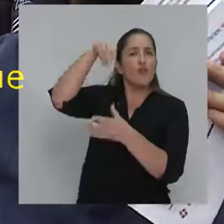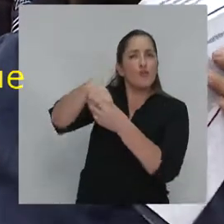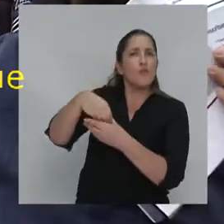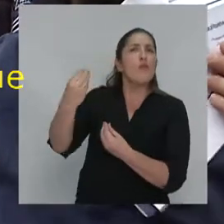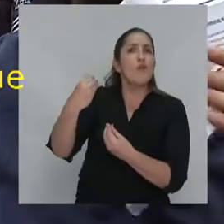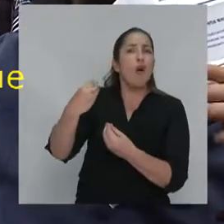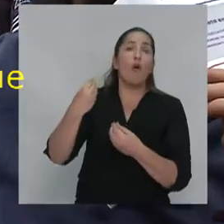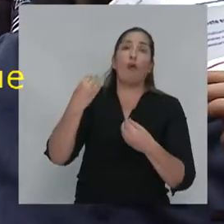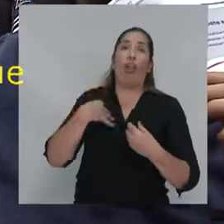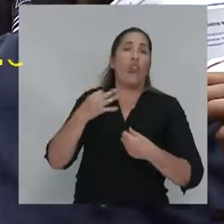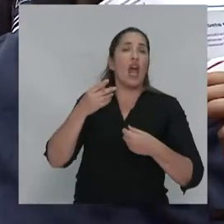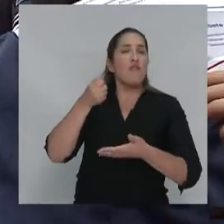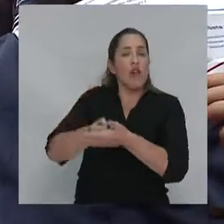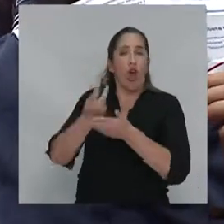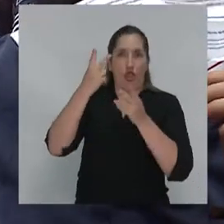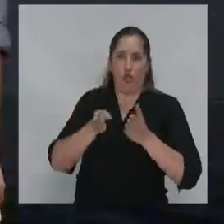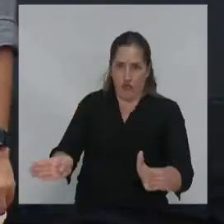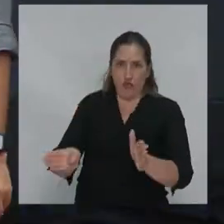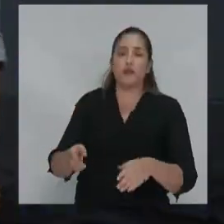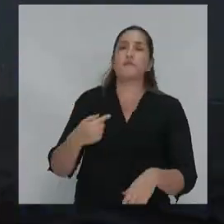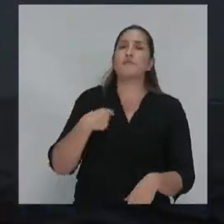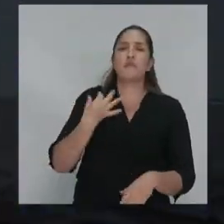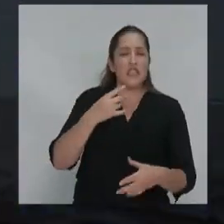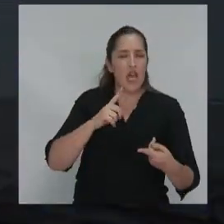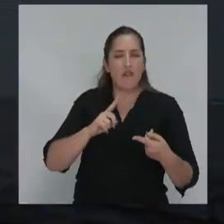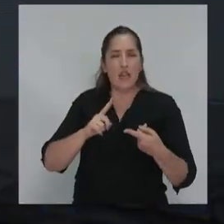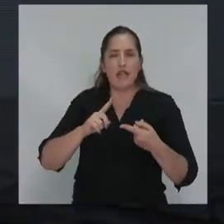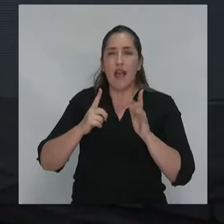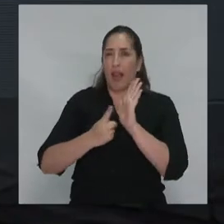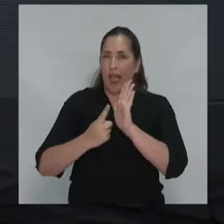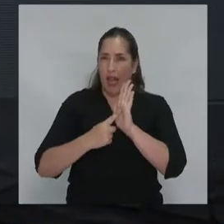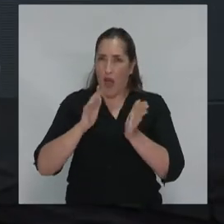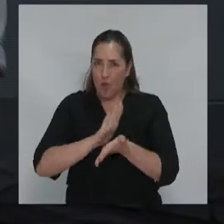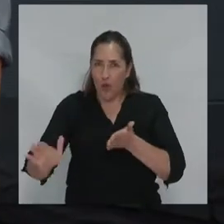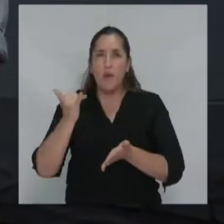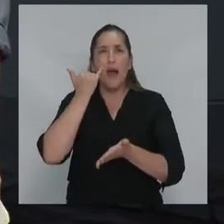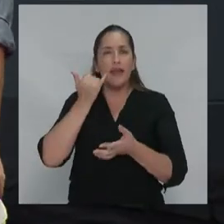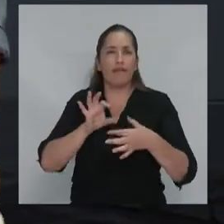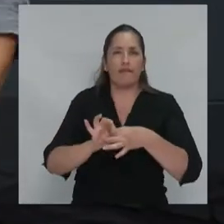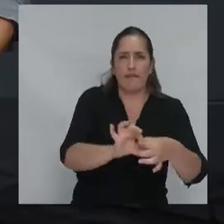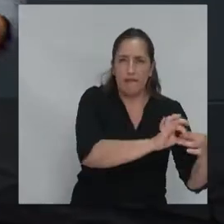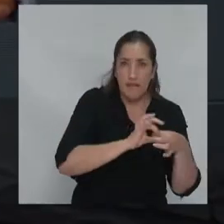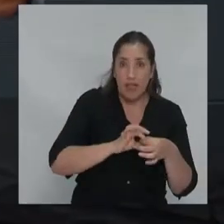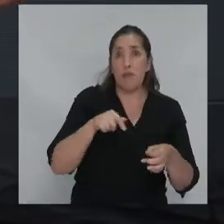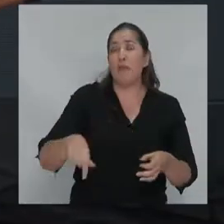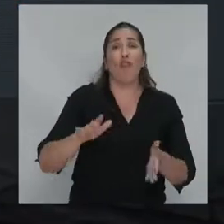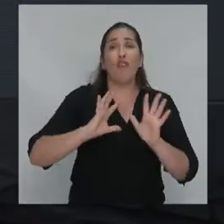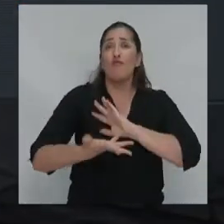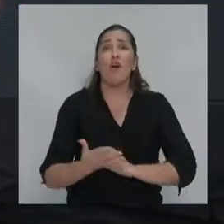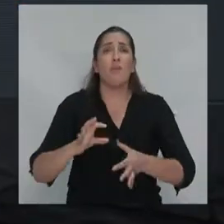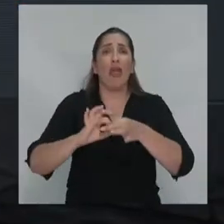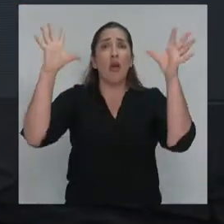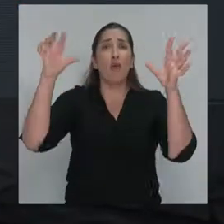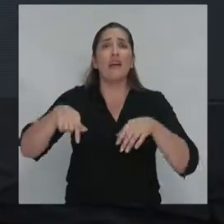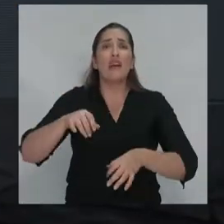First, we need new rules for a 21st century democracy. We cannot create the vision that we